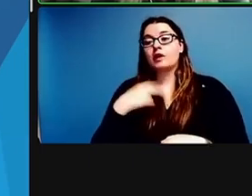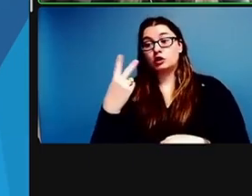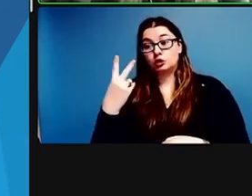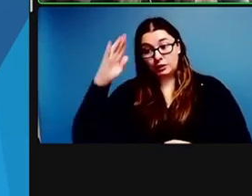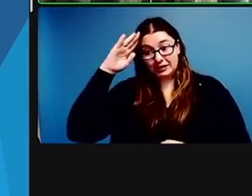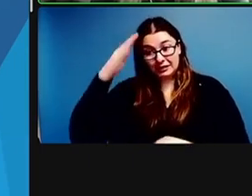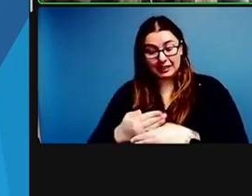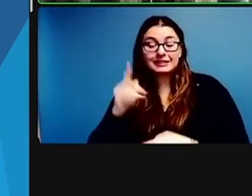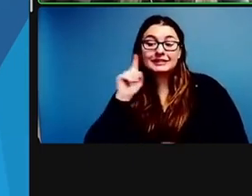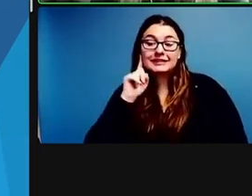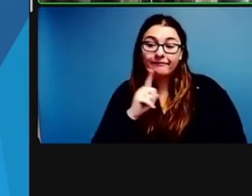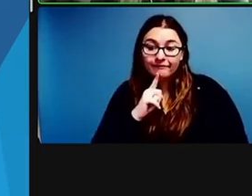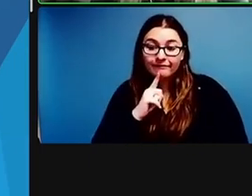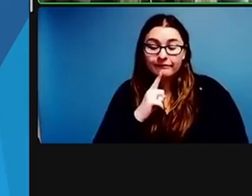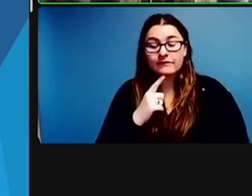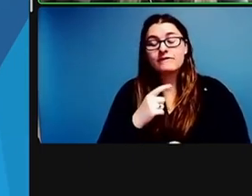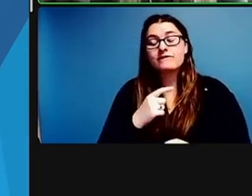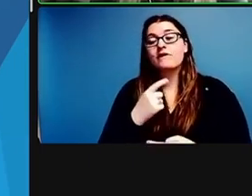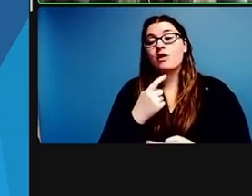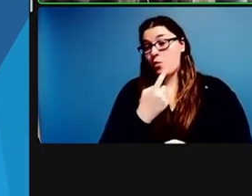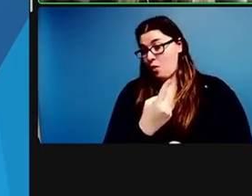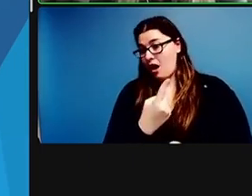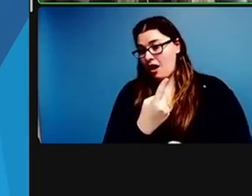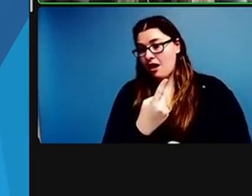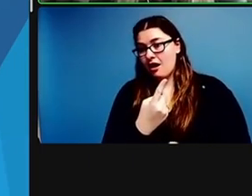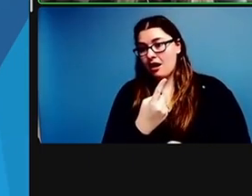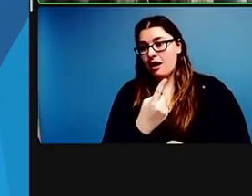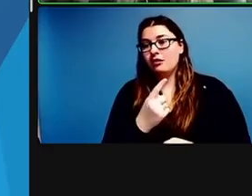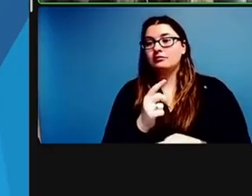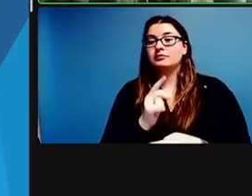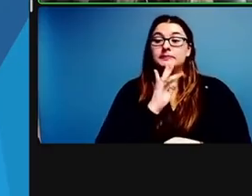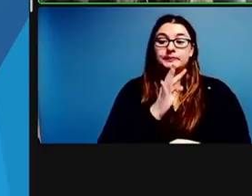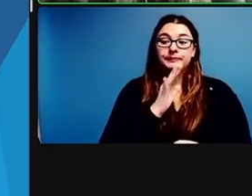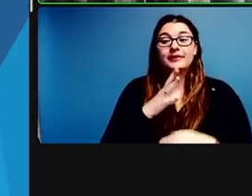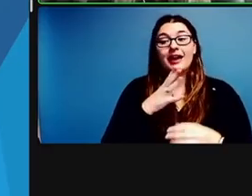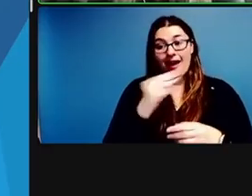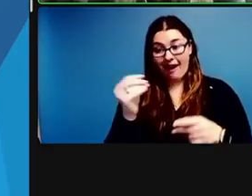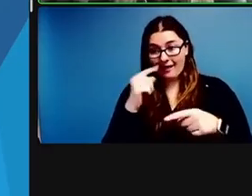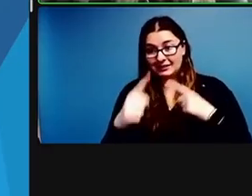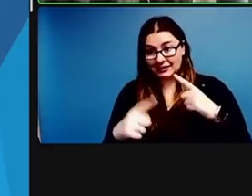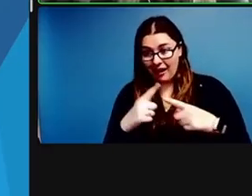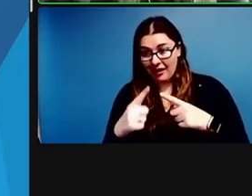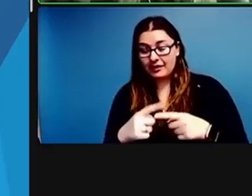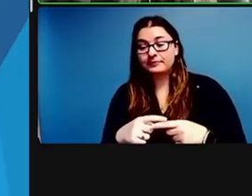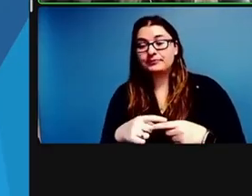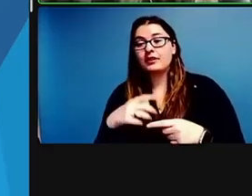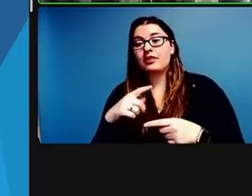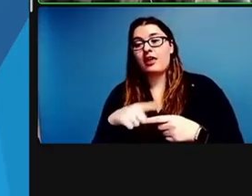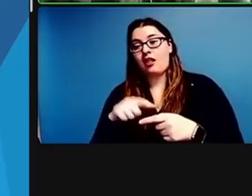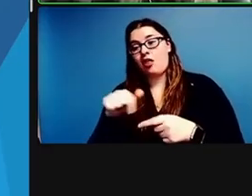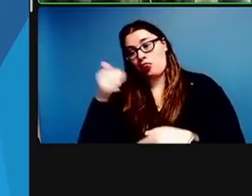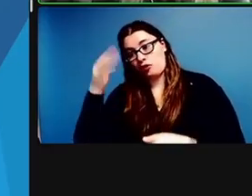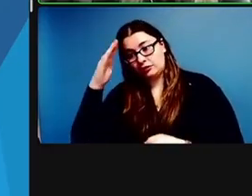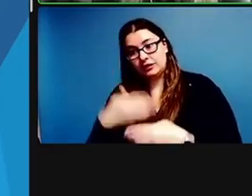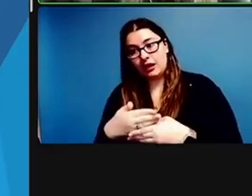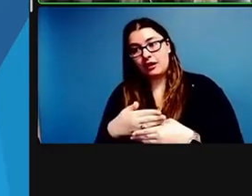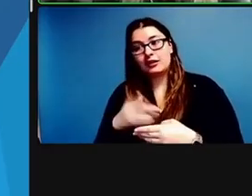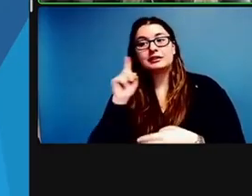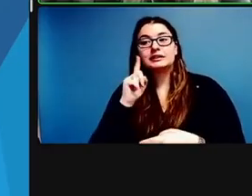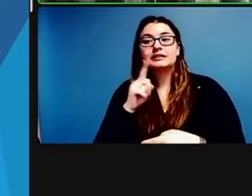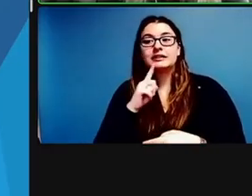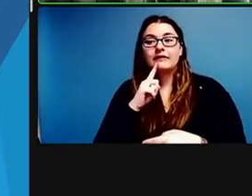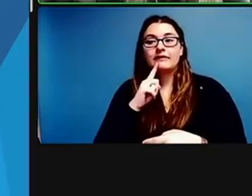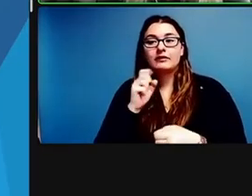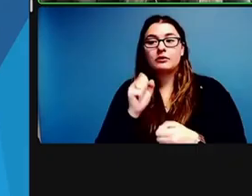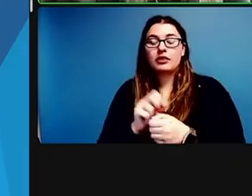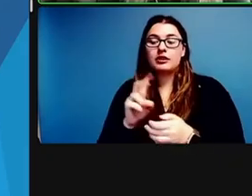who are deaf, one of whom uses spoken language and sign language. And then I have another son who's deaf with